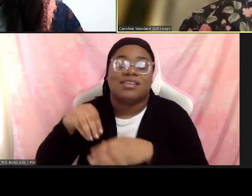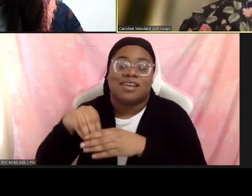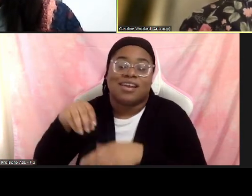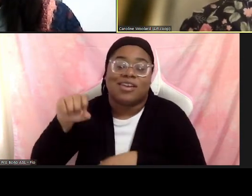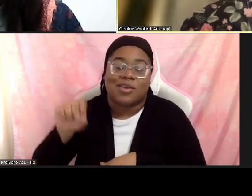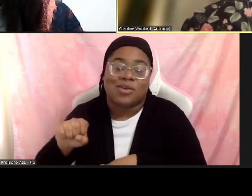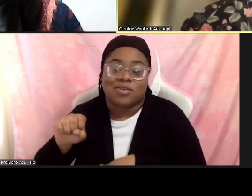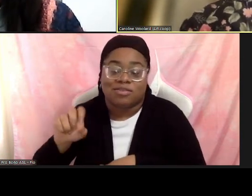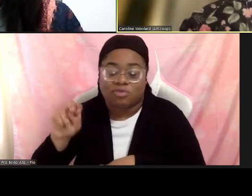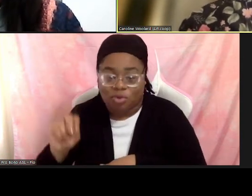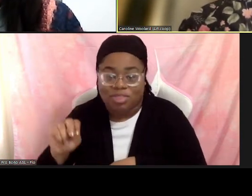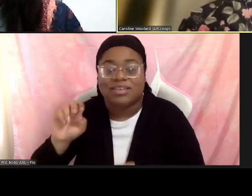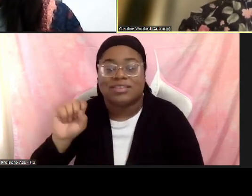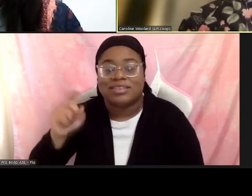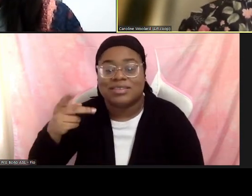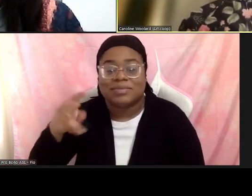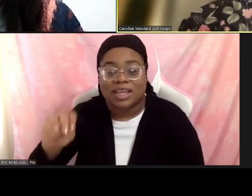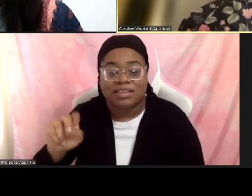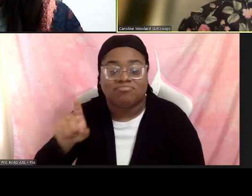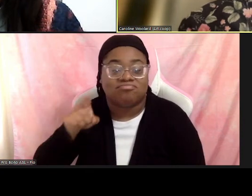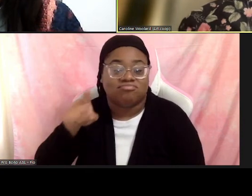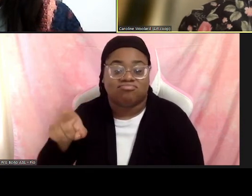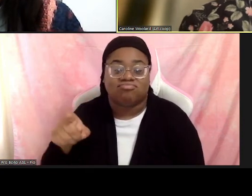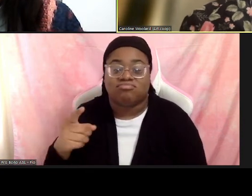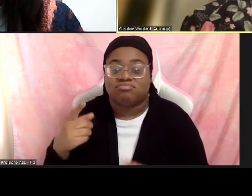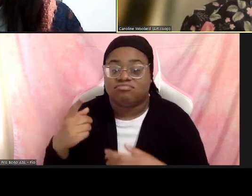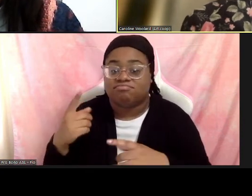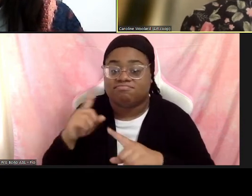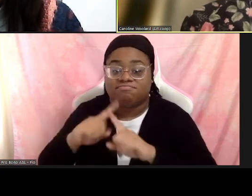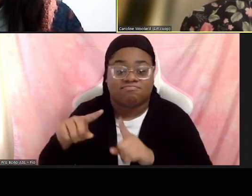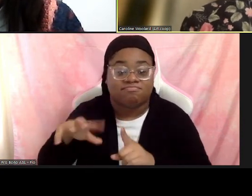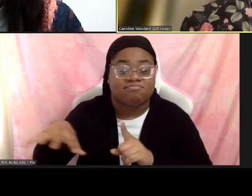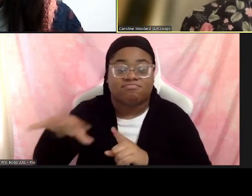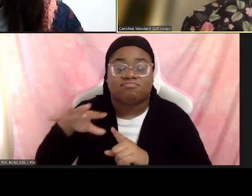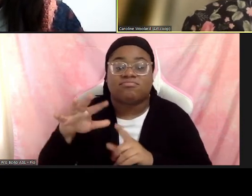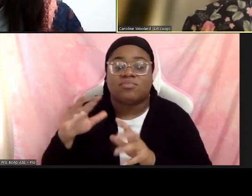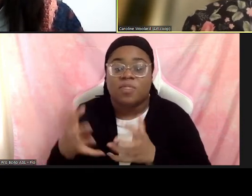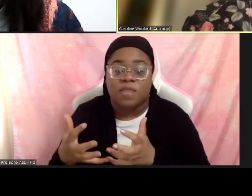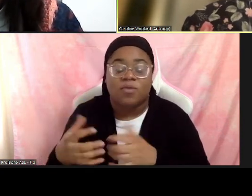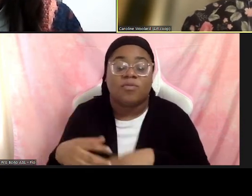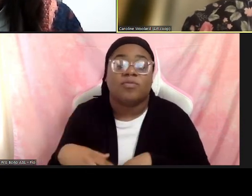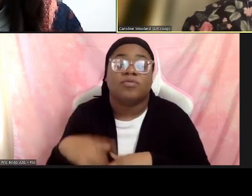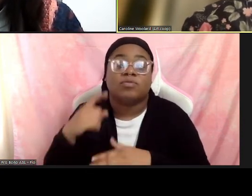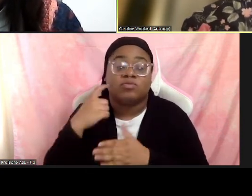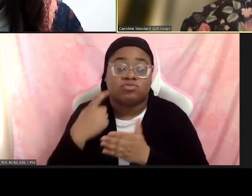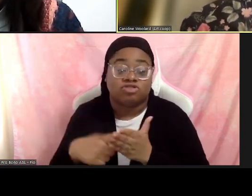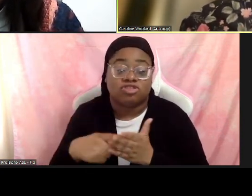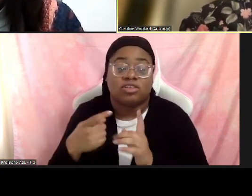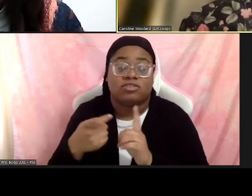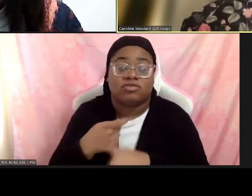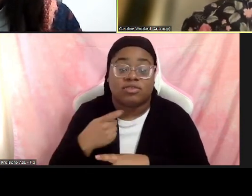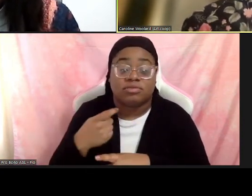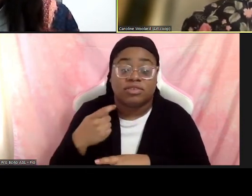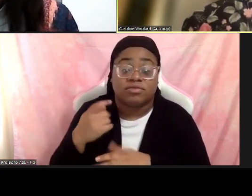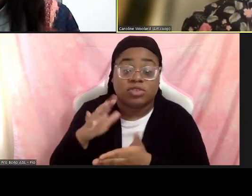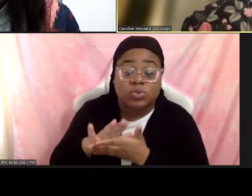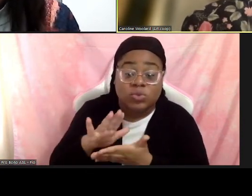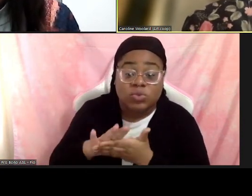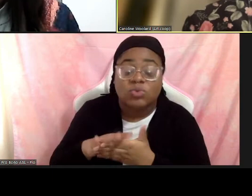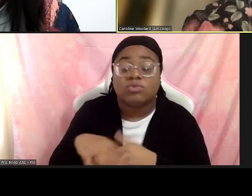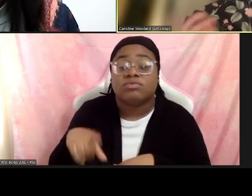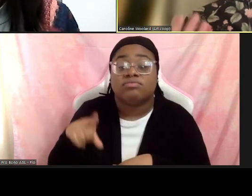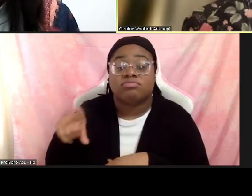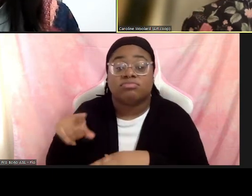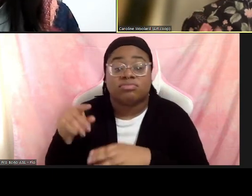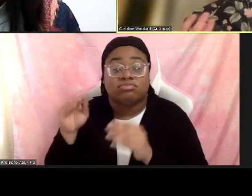Bilbao European School Cinema Fest. And as artists are looking to spaces of teaching and learning